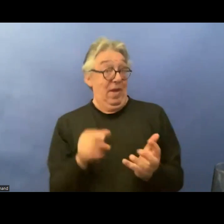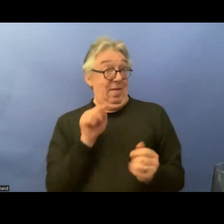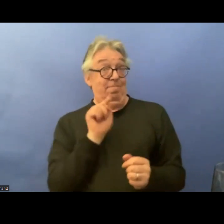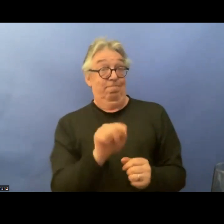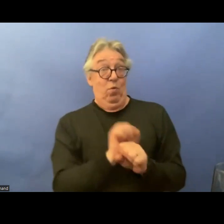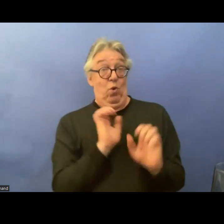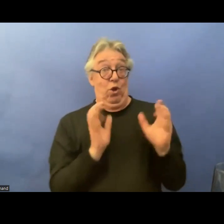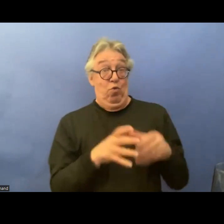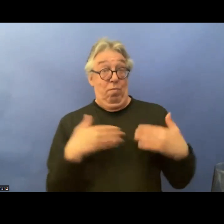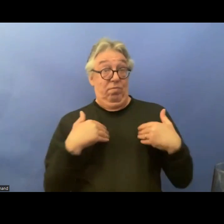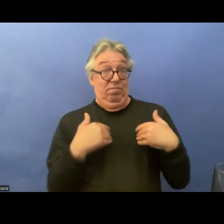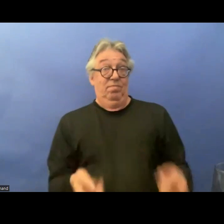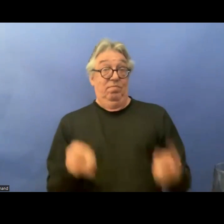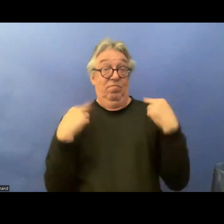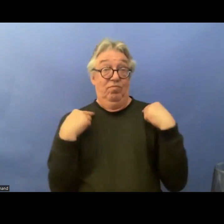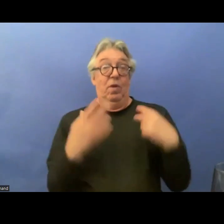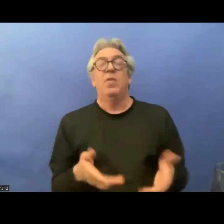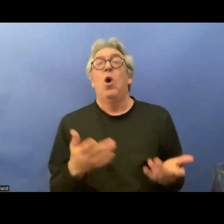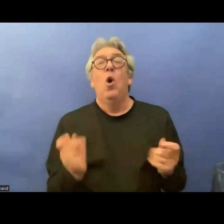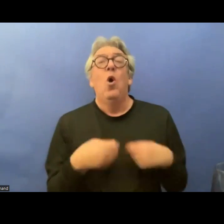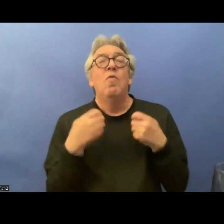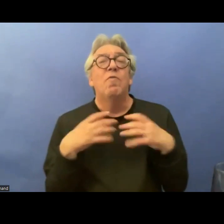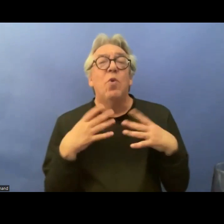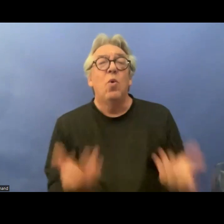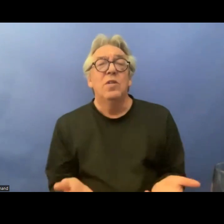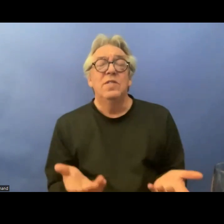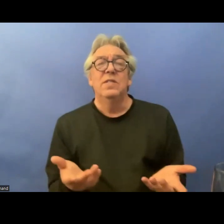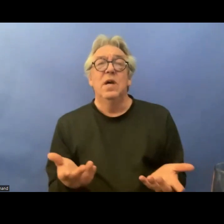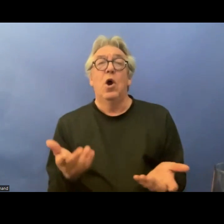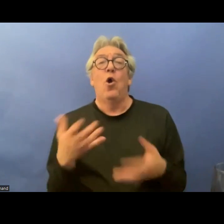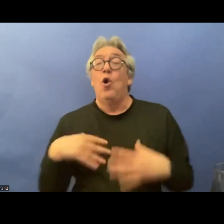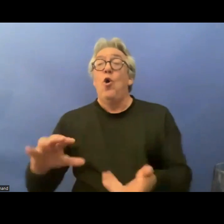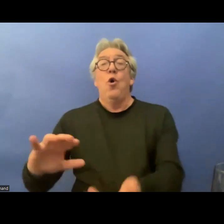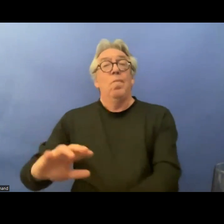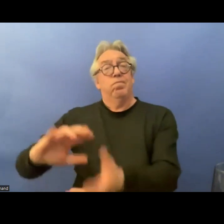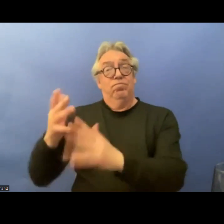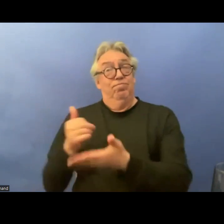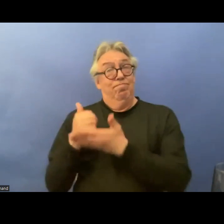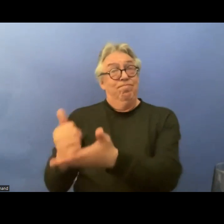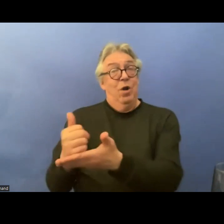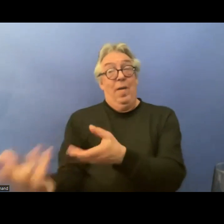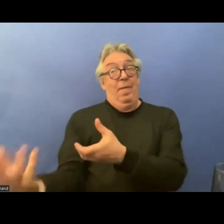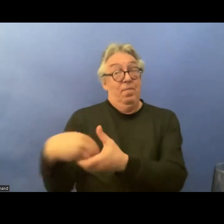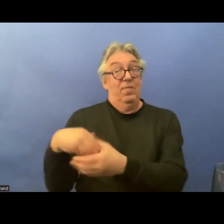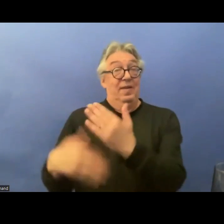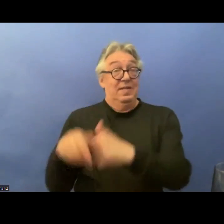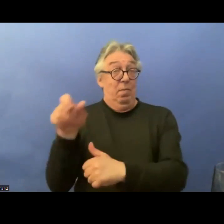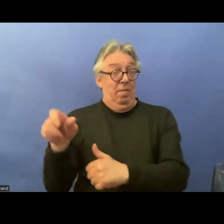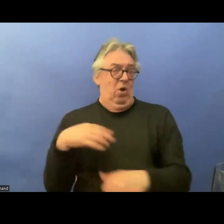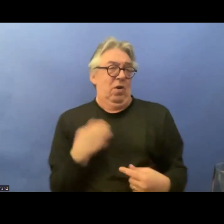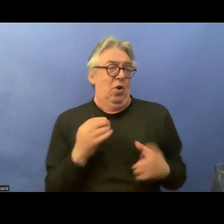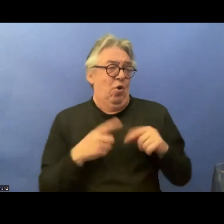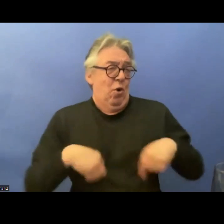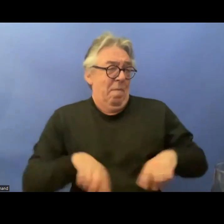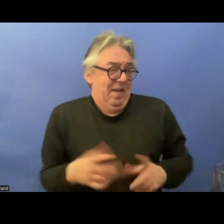It is important to note that, of course, inclusion of persons with disabilities in humanitarian action is a priority for this committee, and